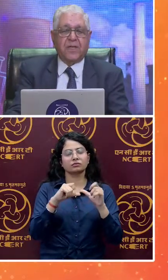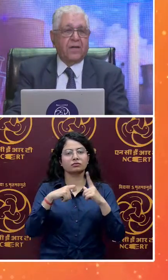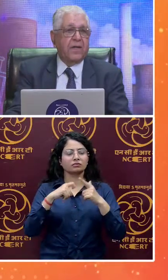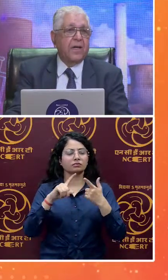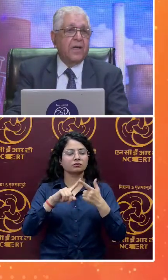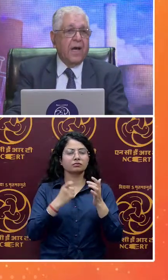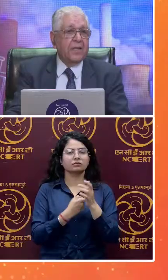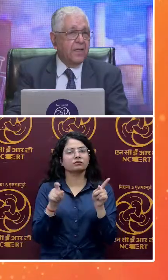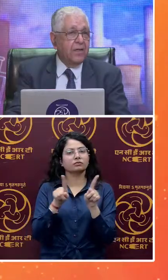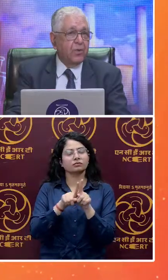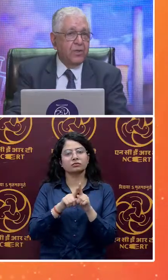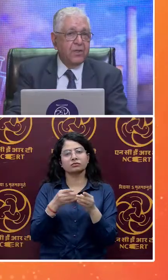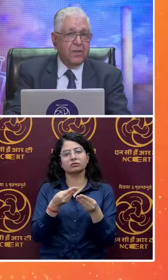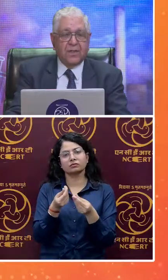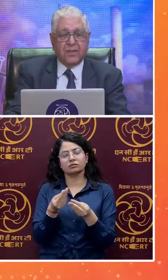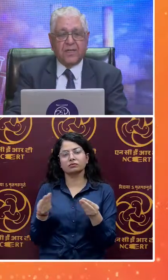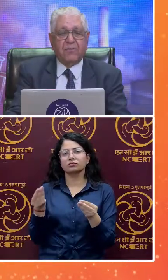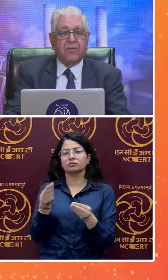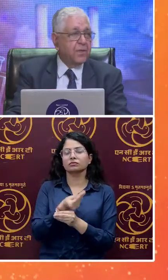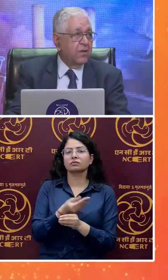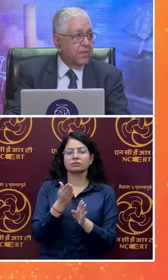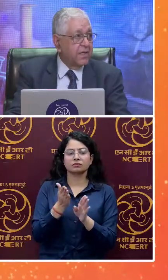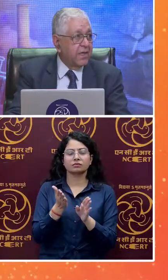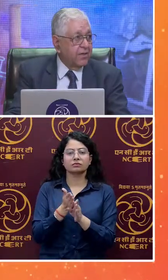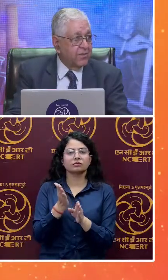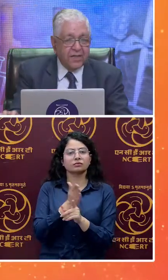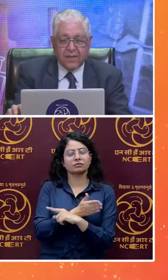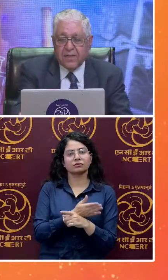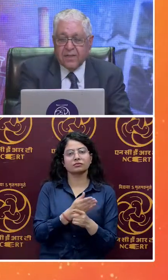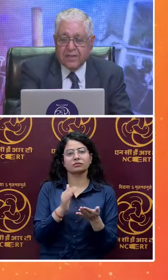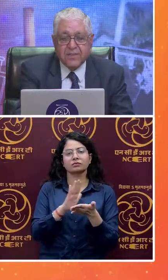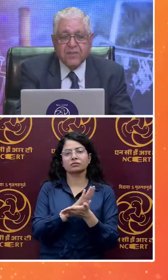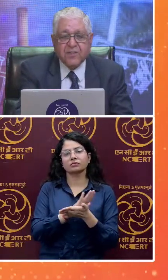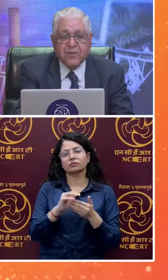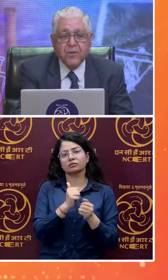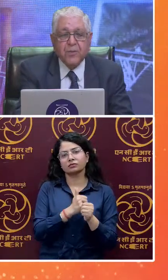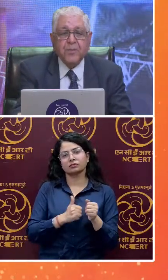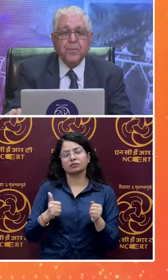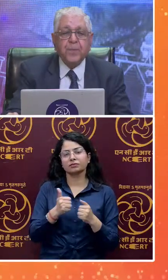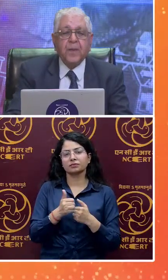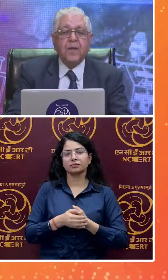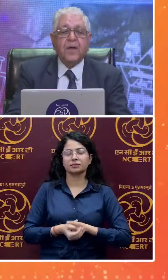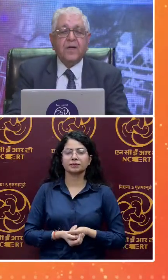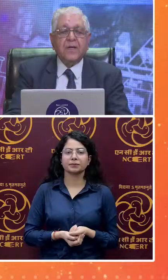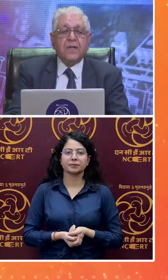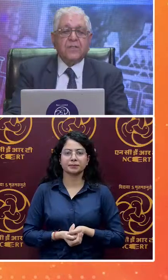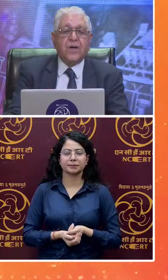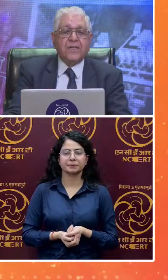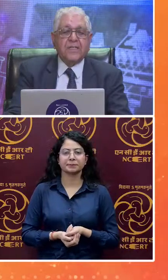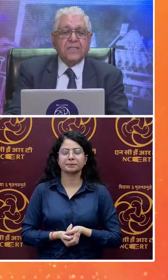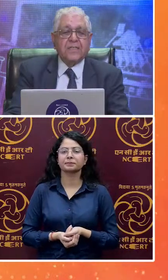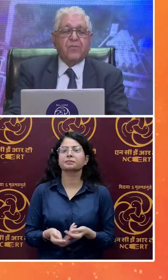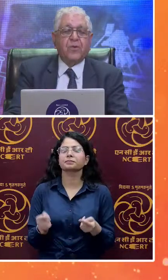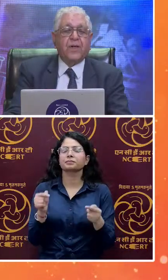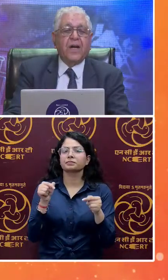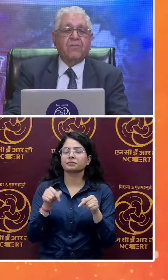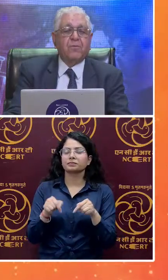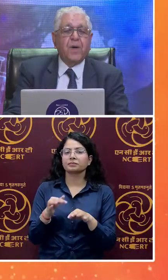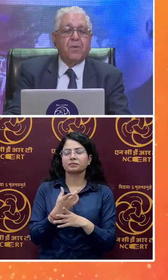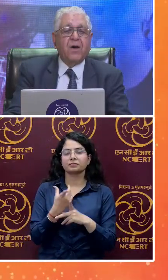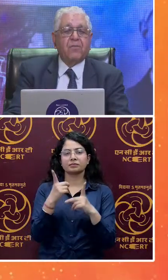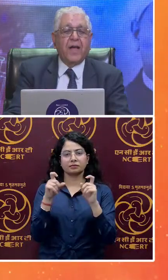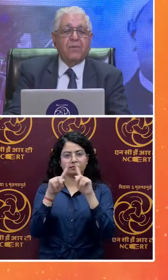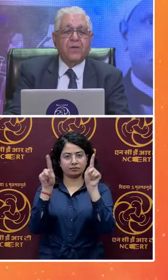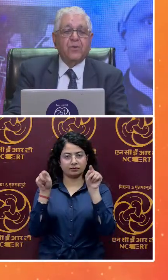same salary as he would receive himself as a head of that institute. So, this is a photograph